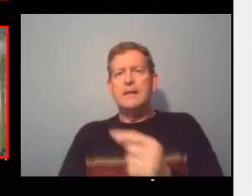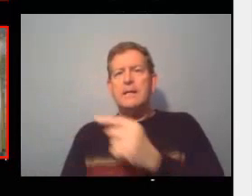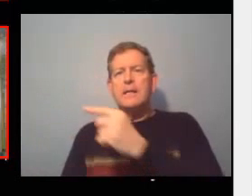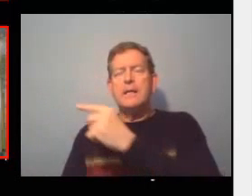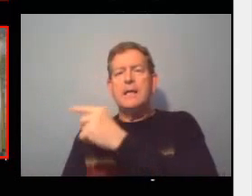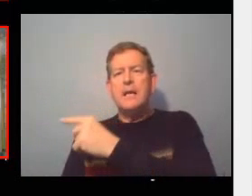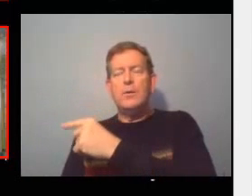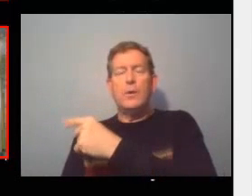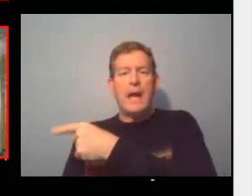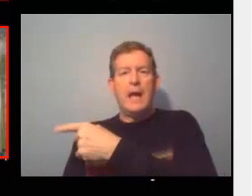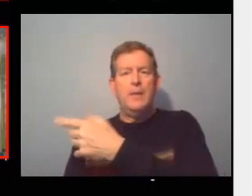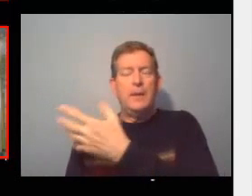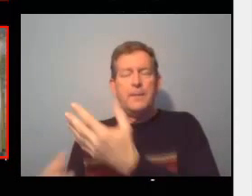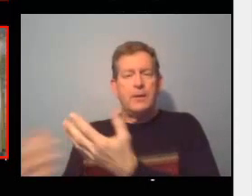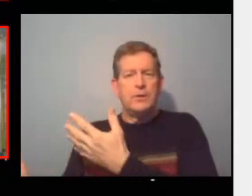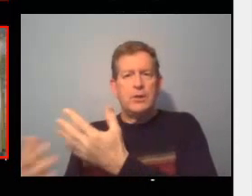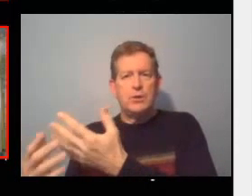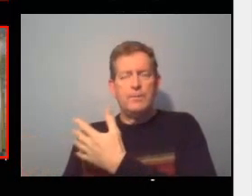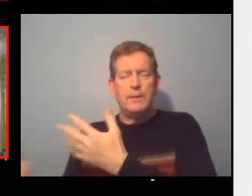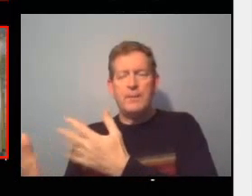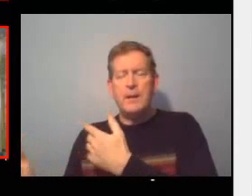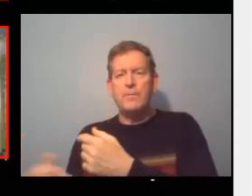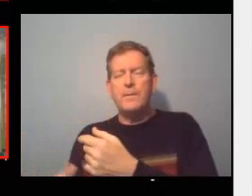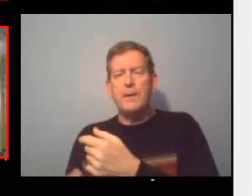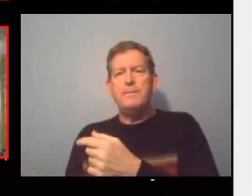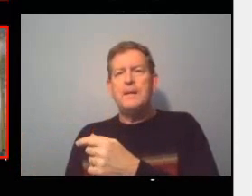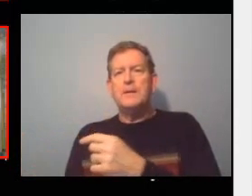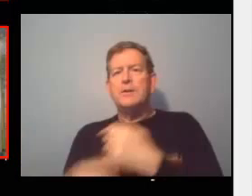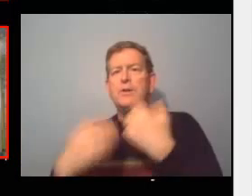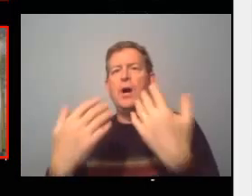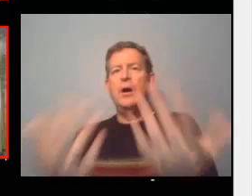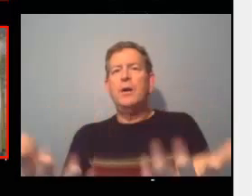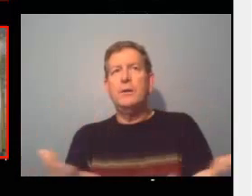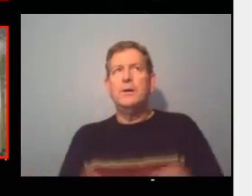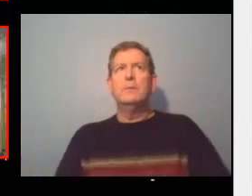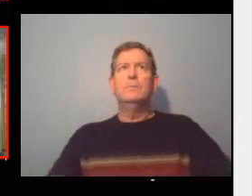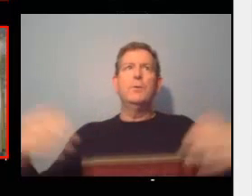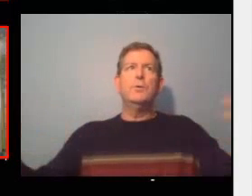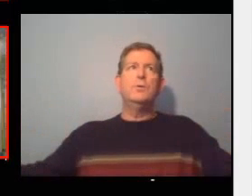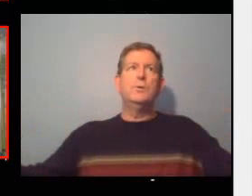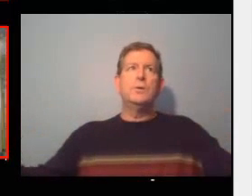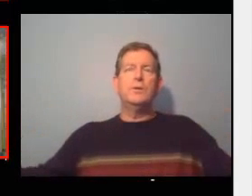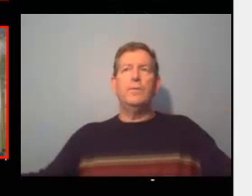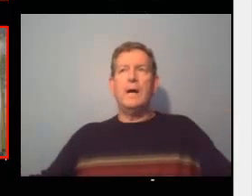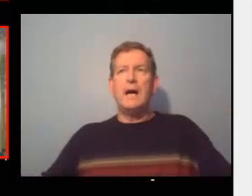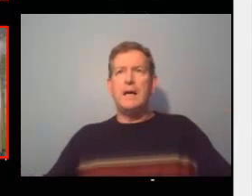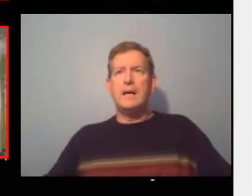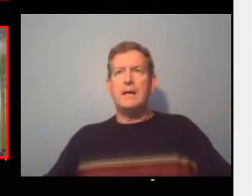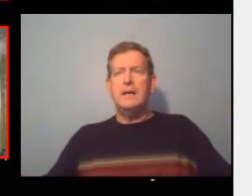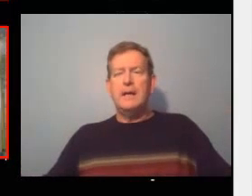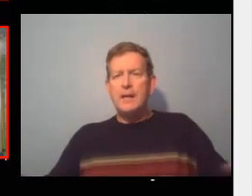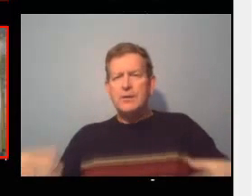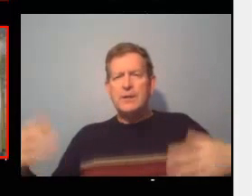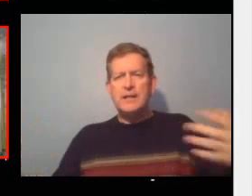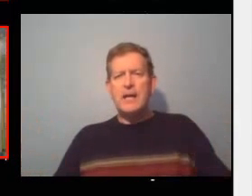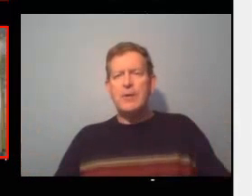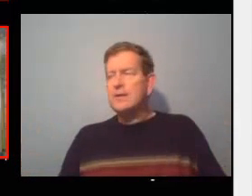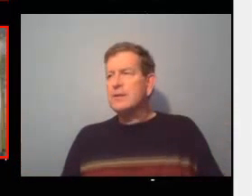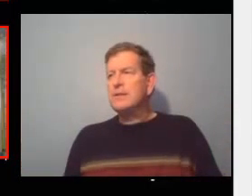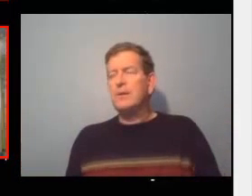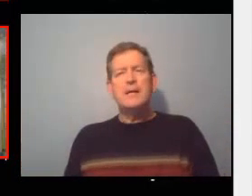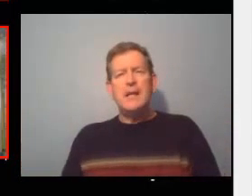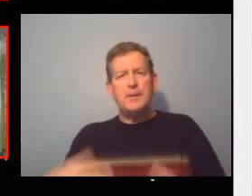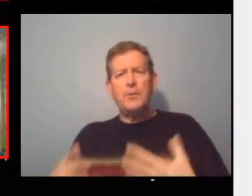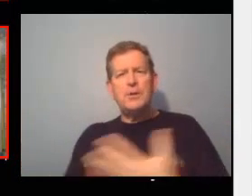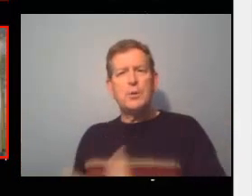l'école, il or elle, depending upon your teacher being a male or female, donne beaucoup de devoirs. And I'll start to